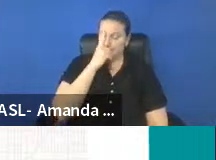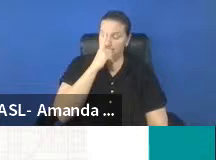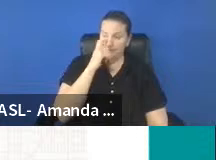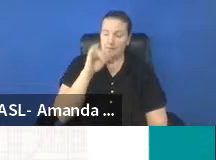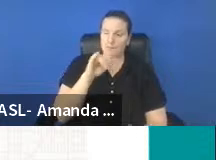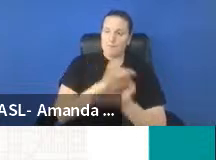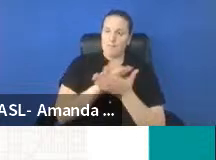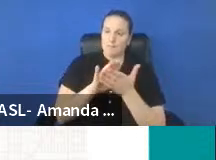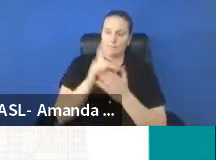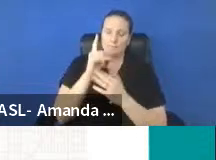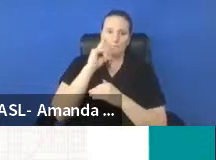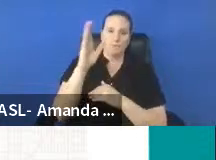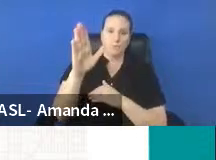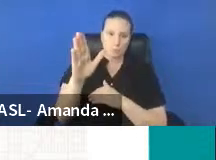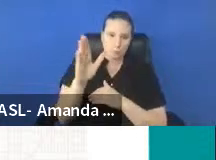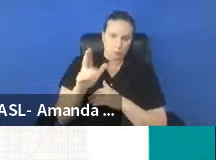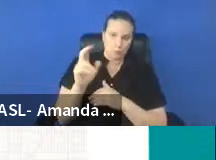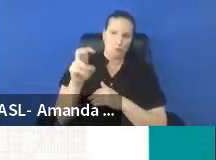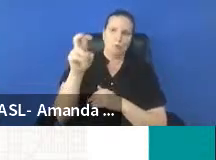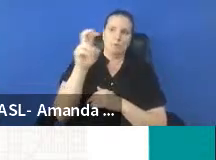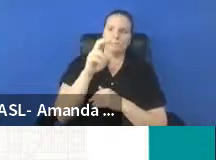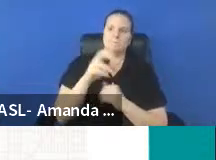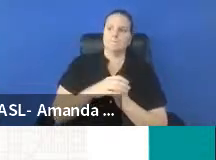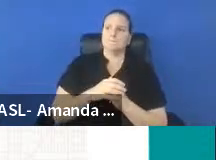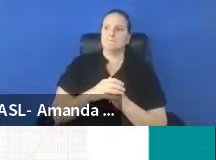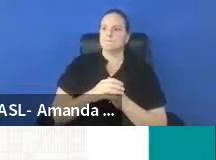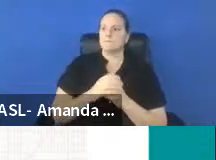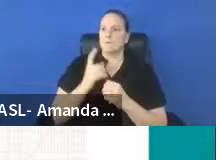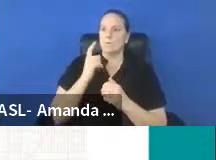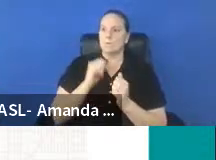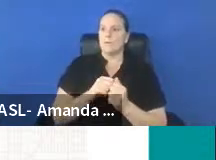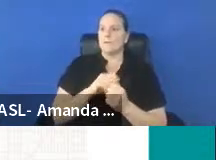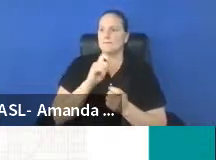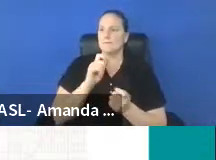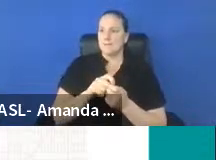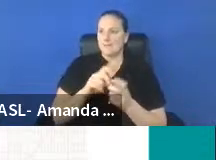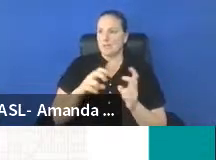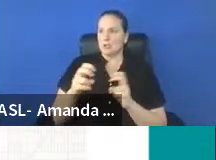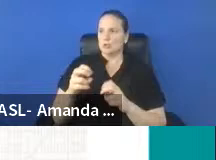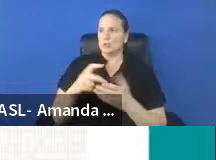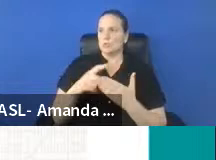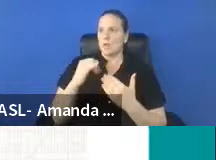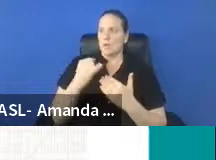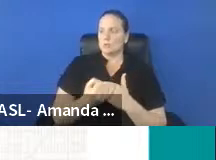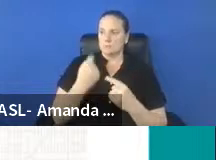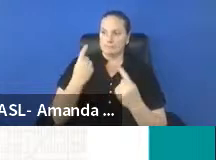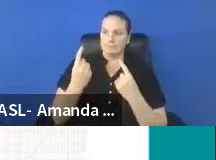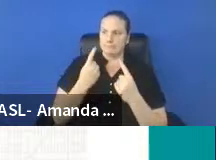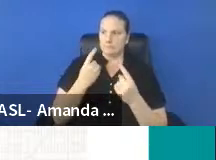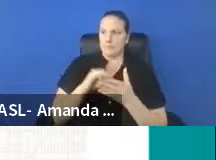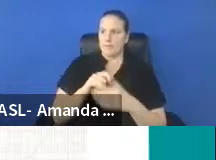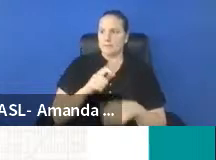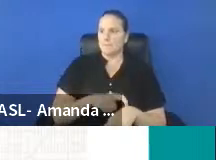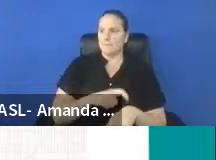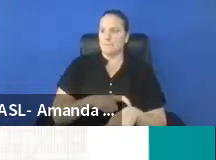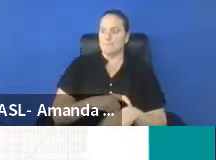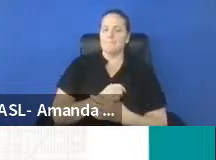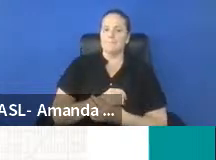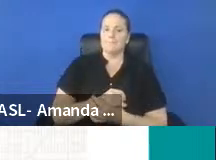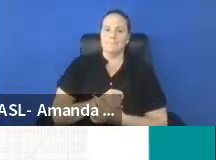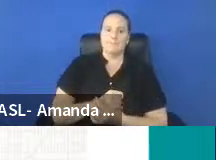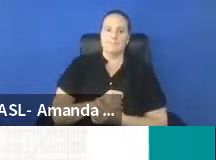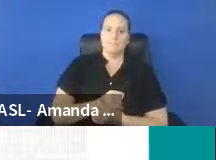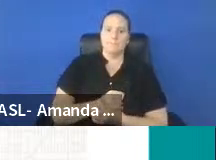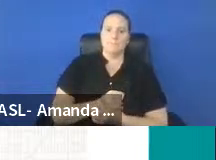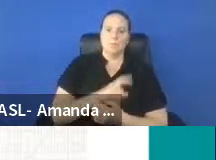future tours, especially dealing with specific issues and projects that we're considering at the time. It really